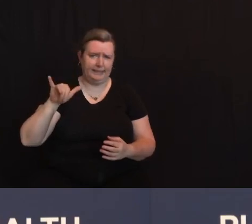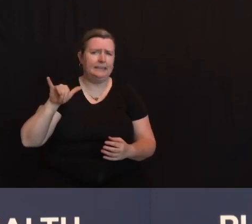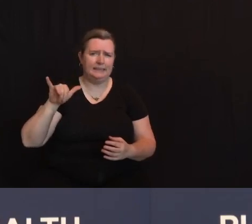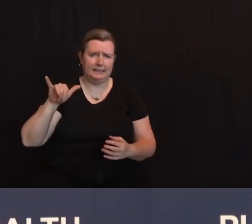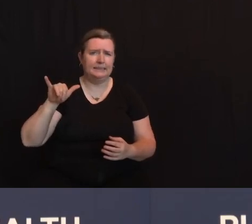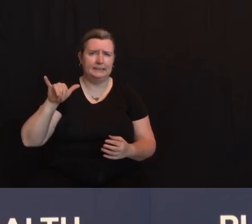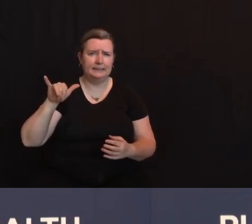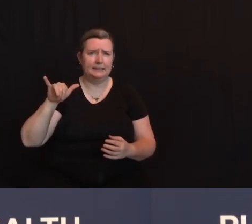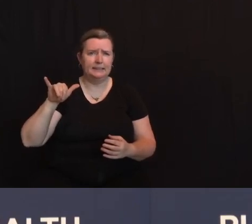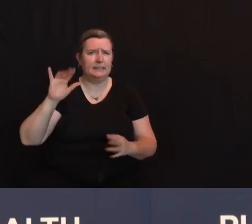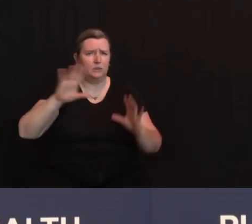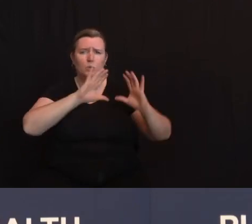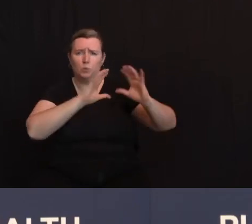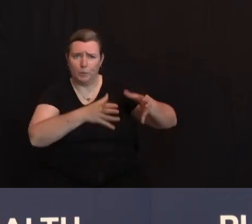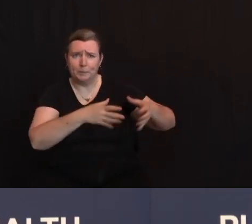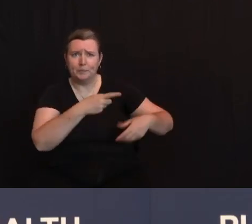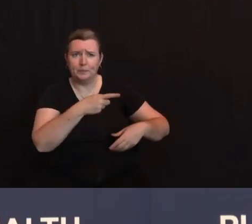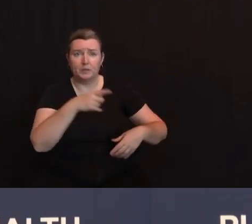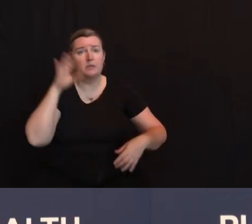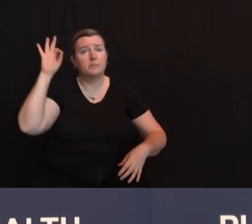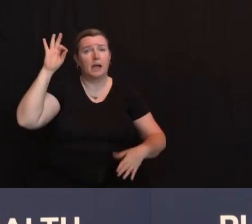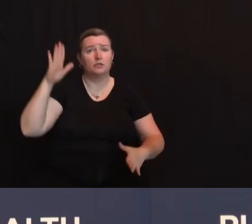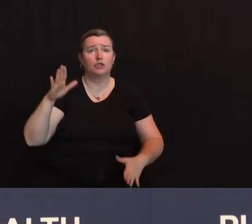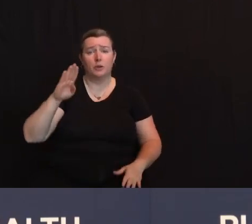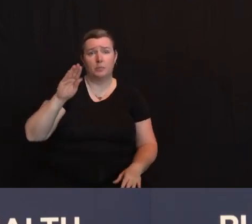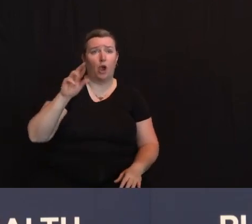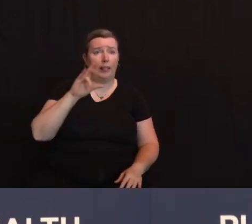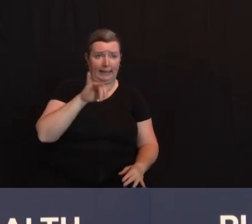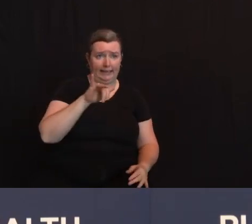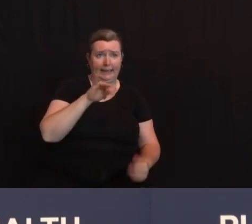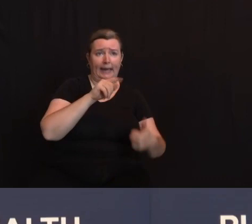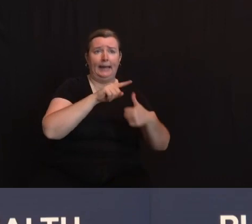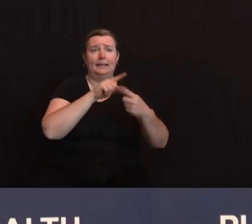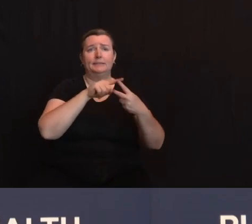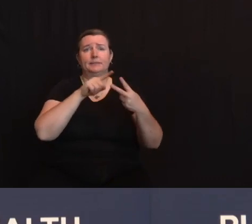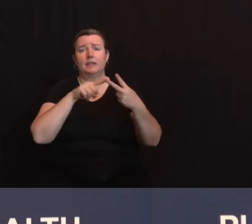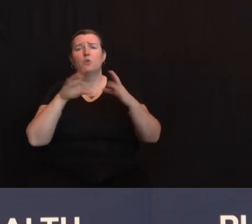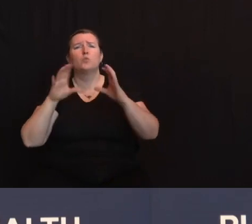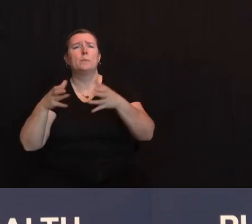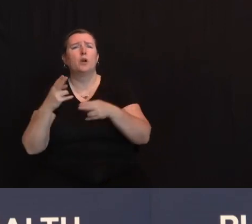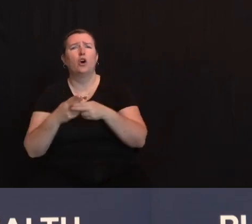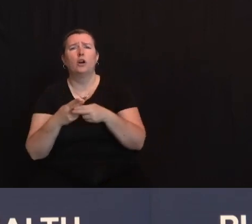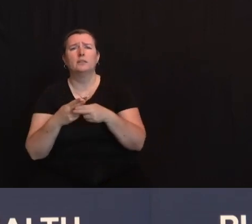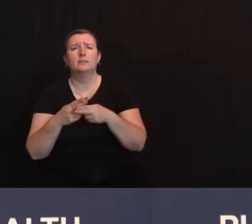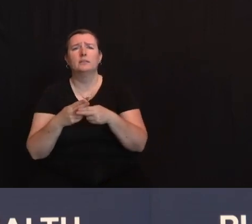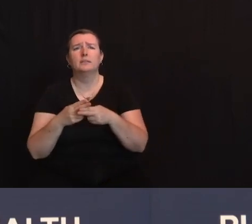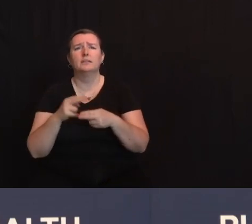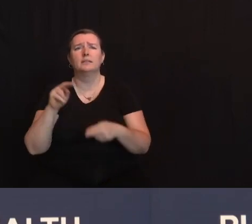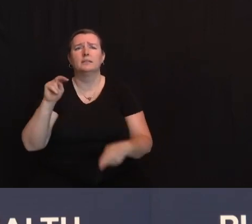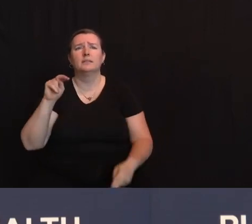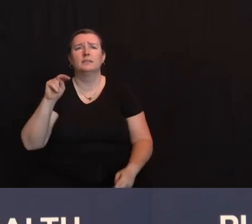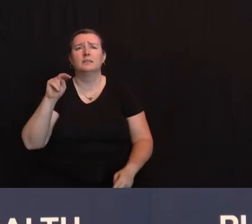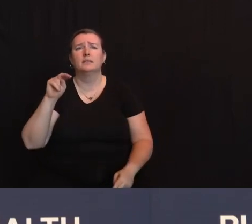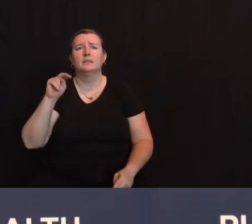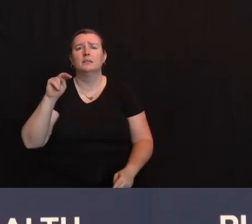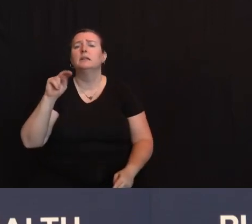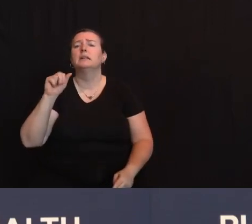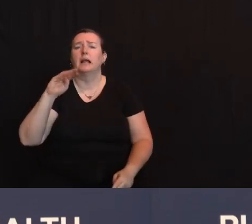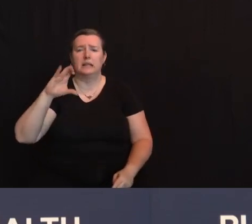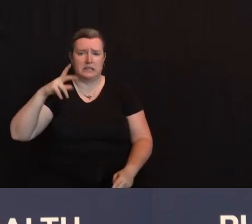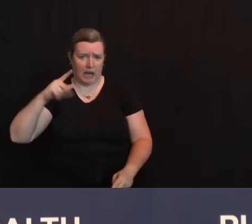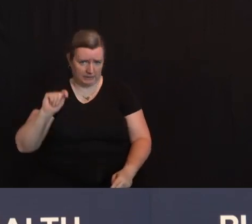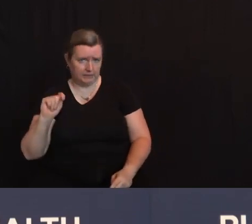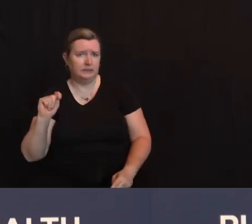15, Pastor Bartley and Nantucket have supplied 1,500 to 2,500 meals a week to